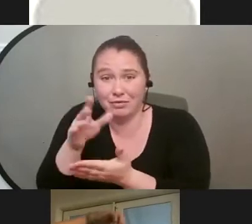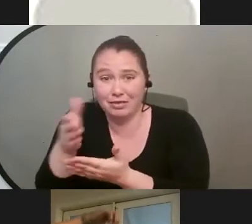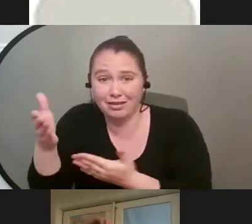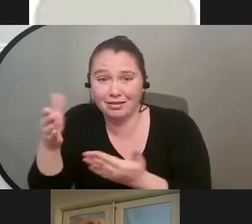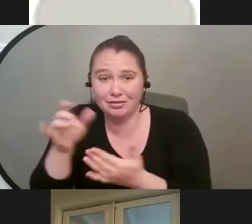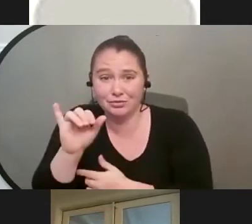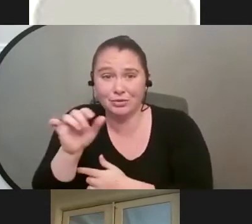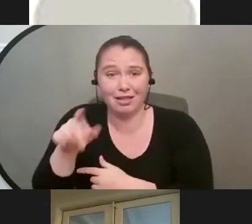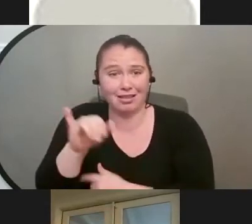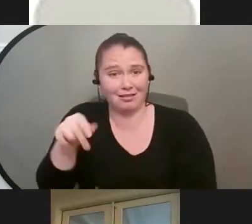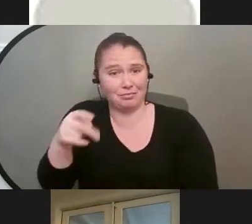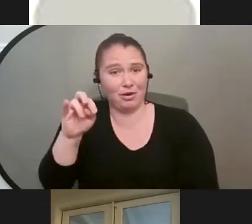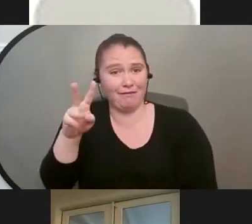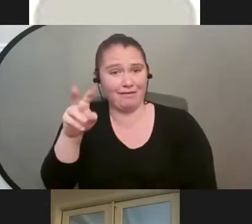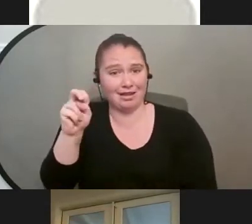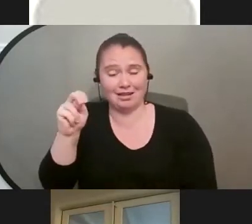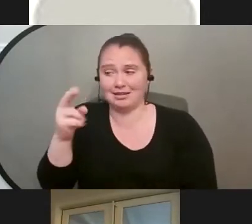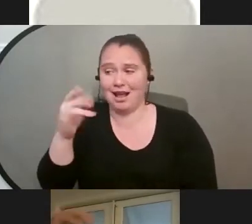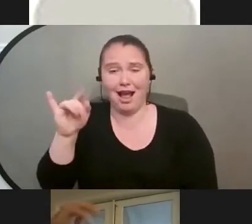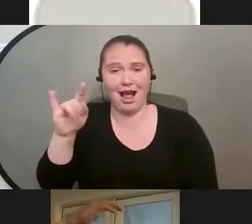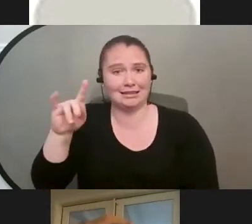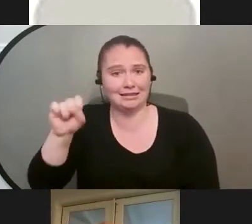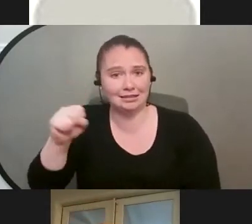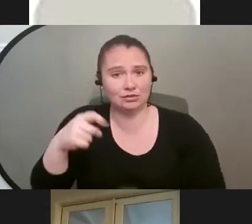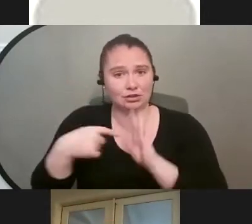Providence Heights, for example.